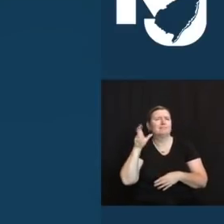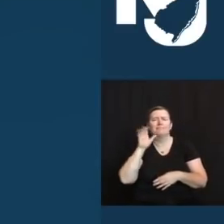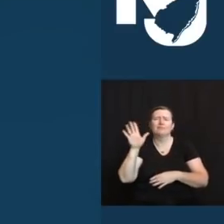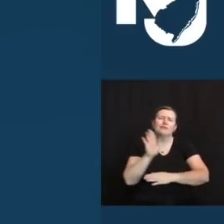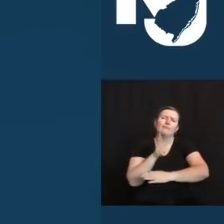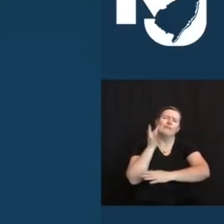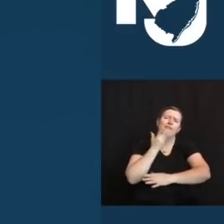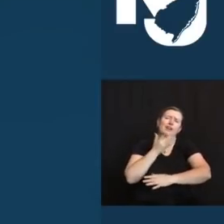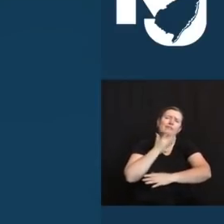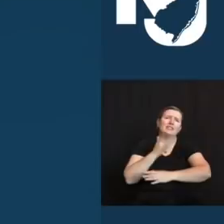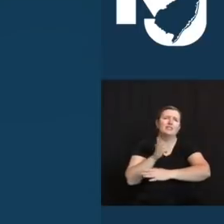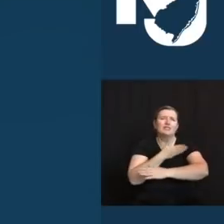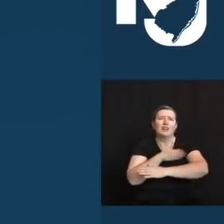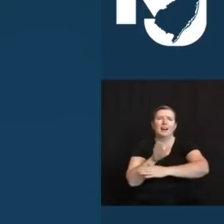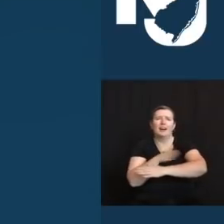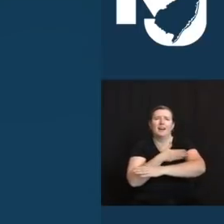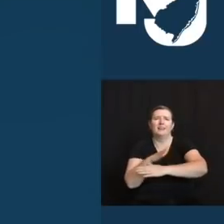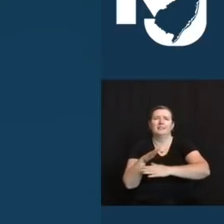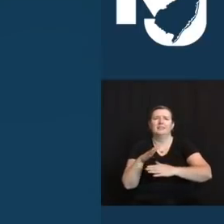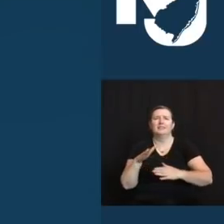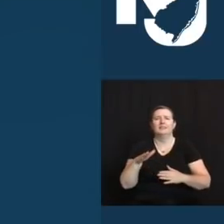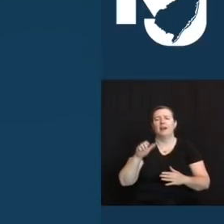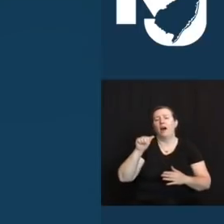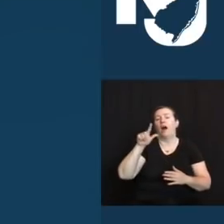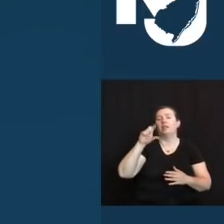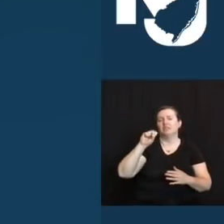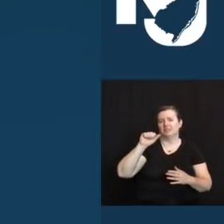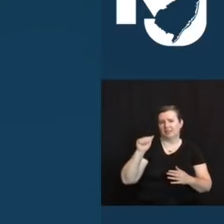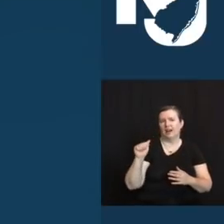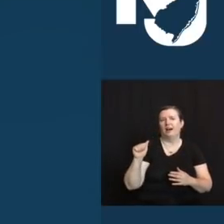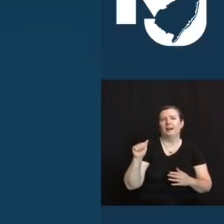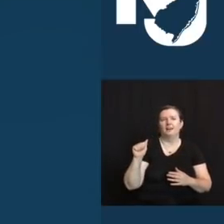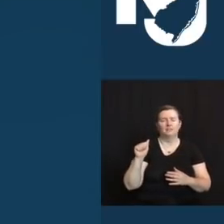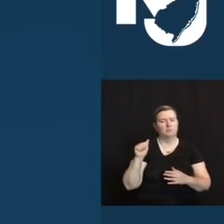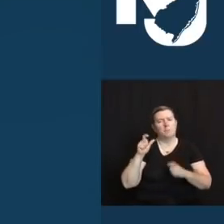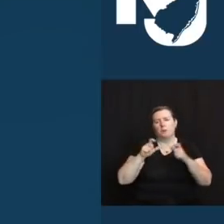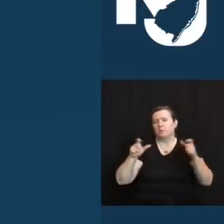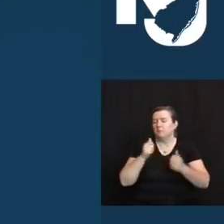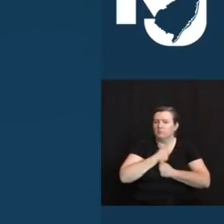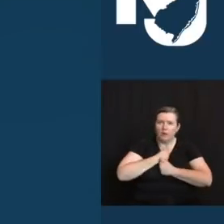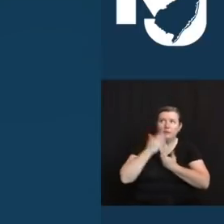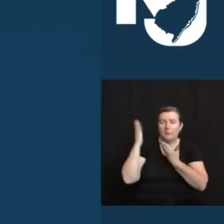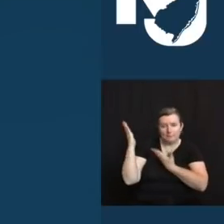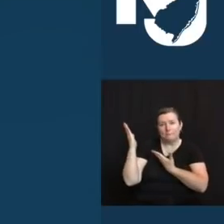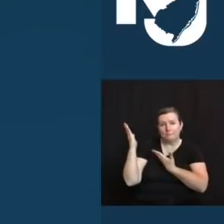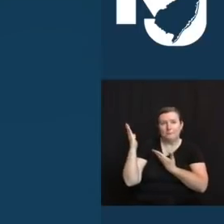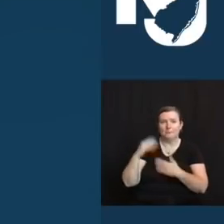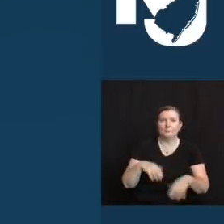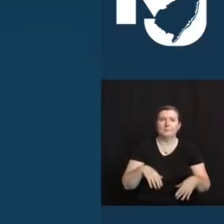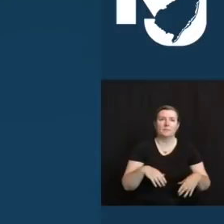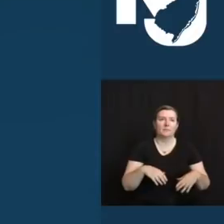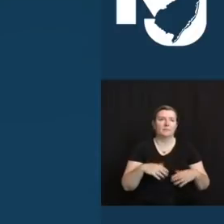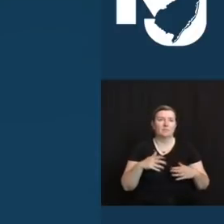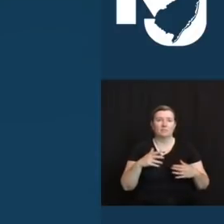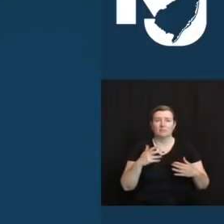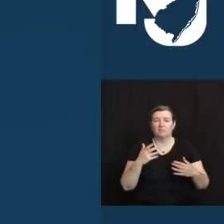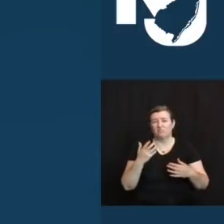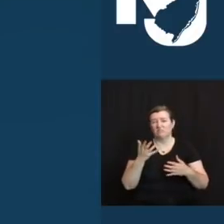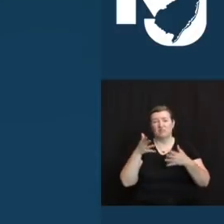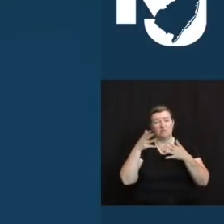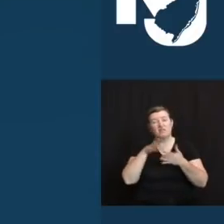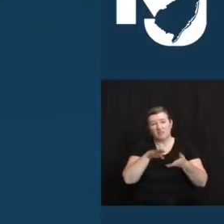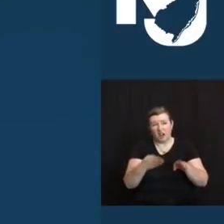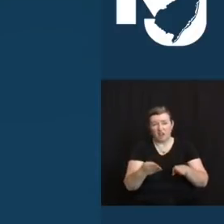music. Everyone felt his tremendous presence. Jaime leaves behind his wife of 52